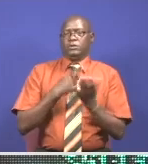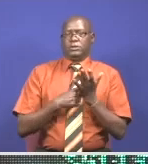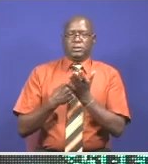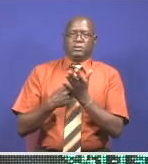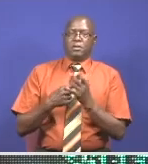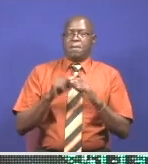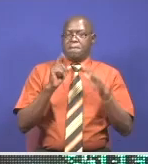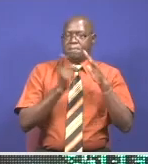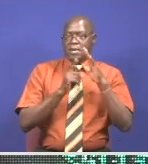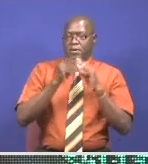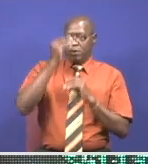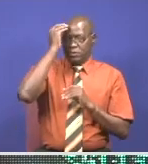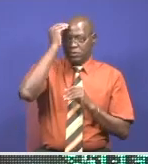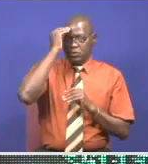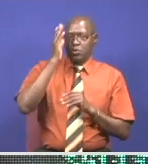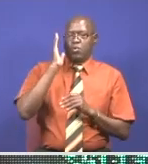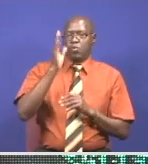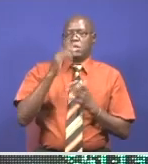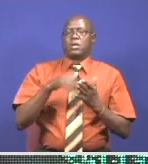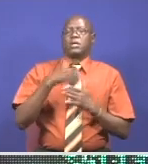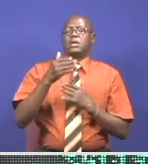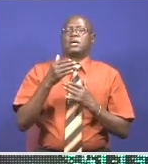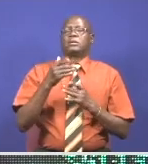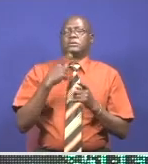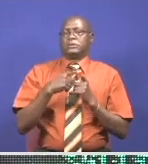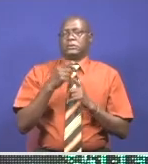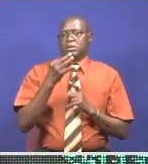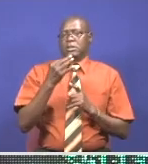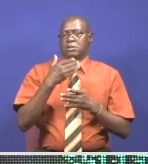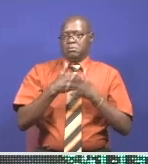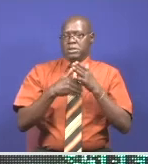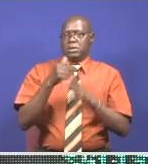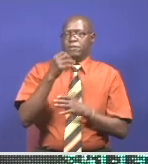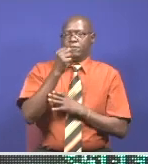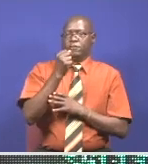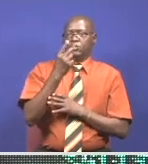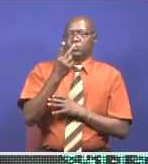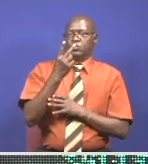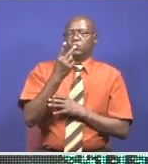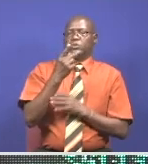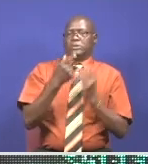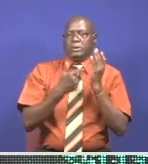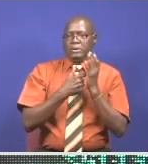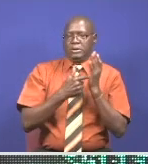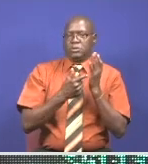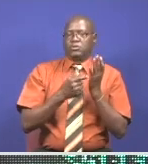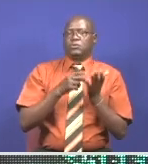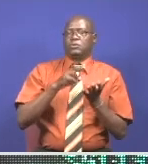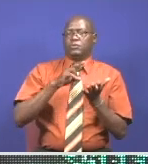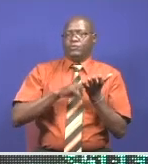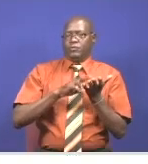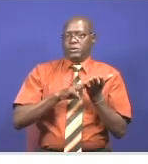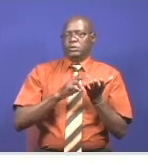The Ministry of Education will in the next 3 years construct a total of 52 technical and vocational education and